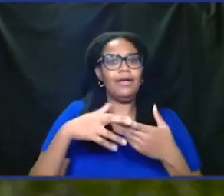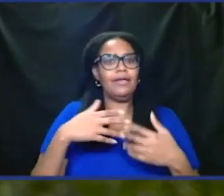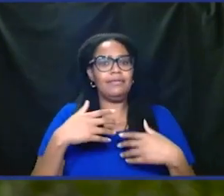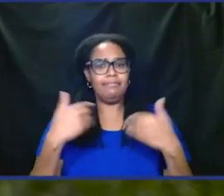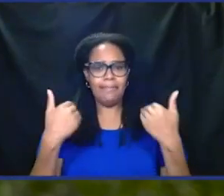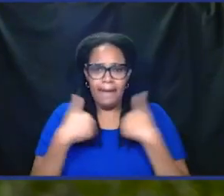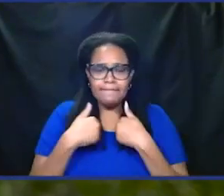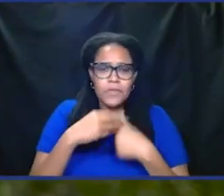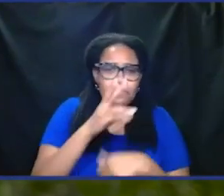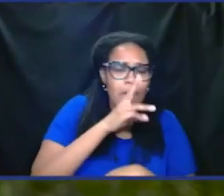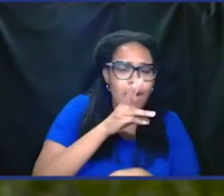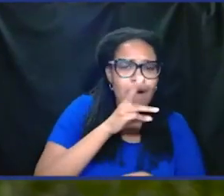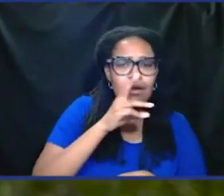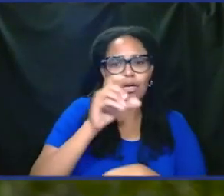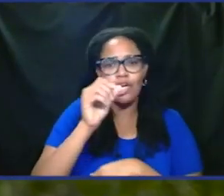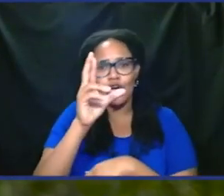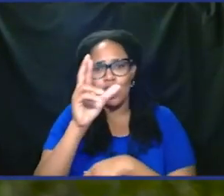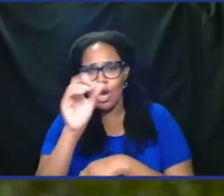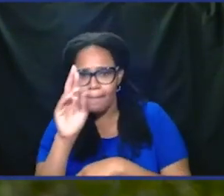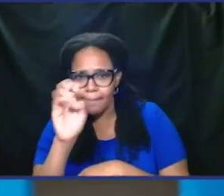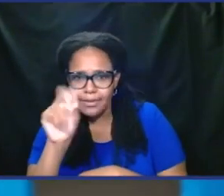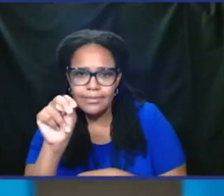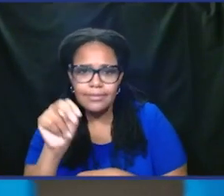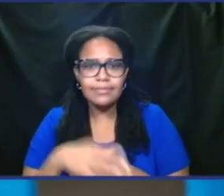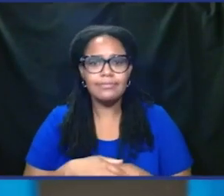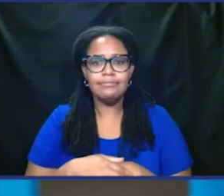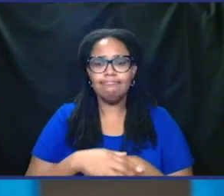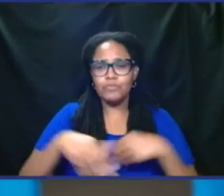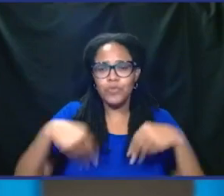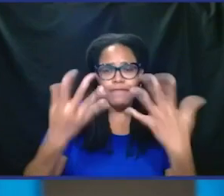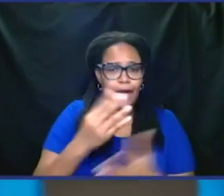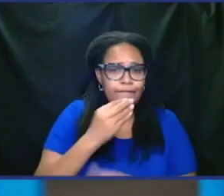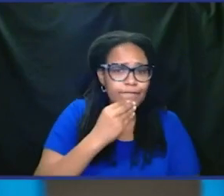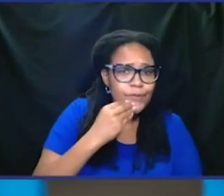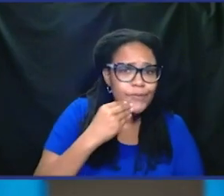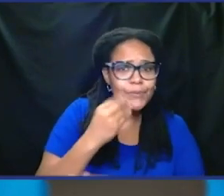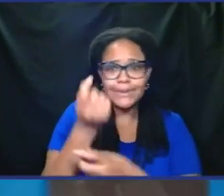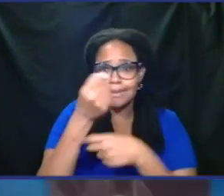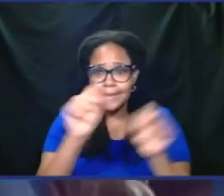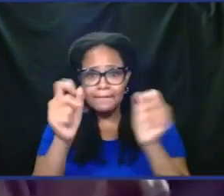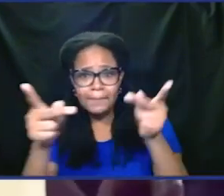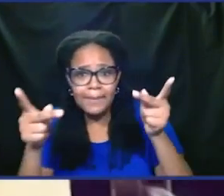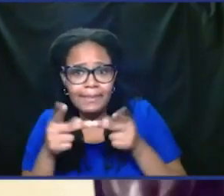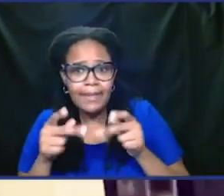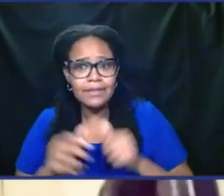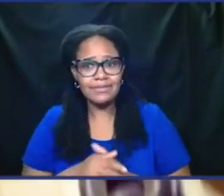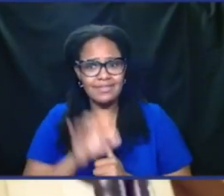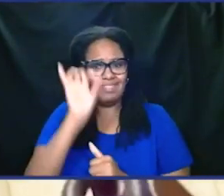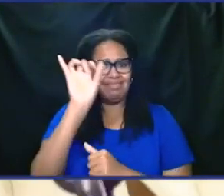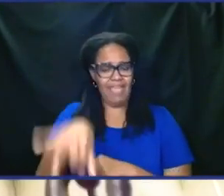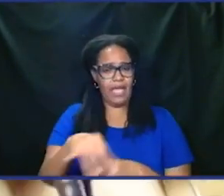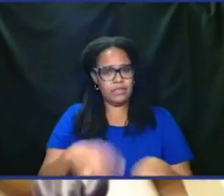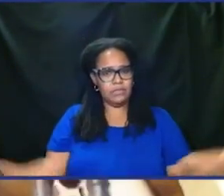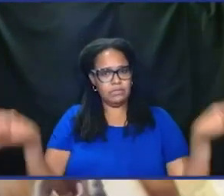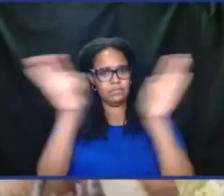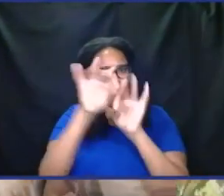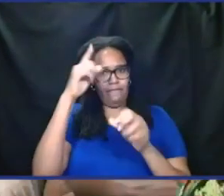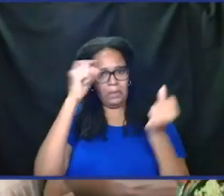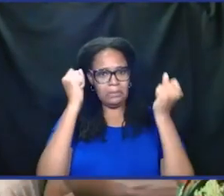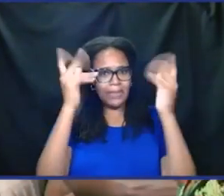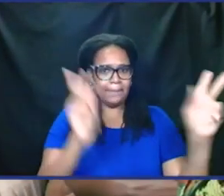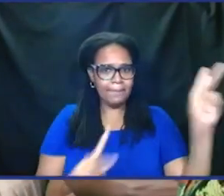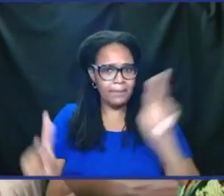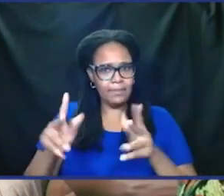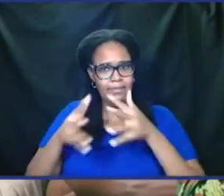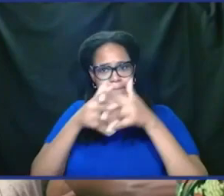last line of defense for millions of people. Americares and conservation organization African Parks are improving